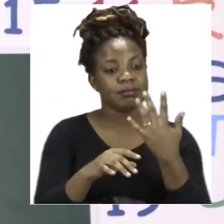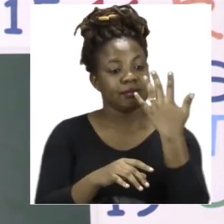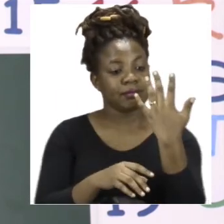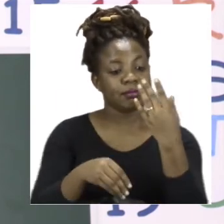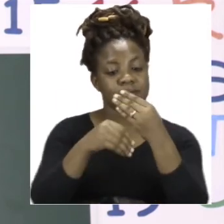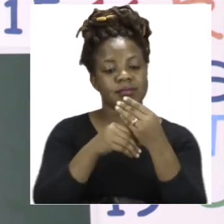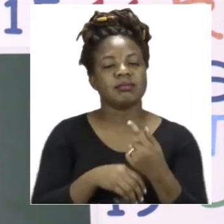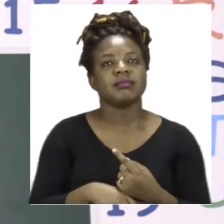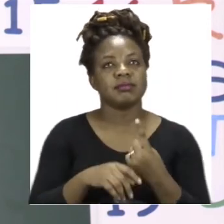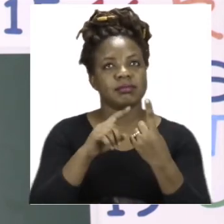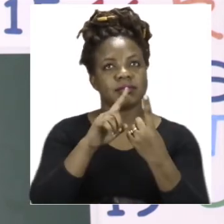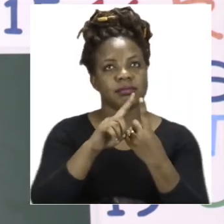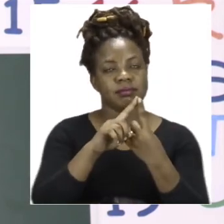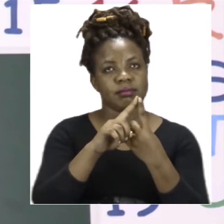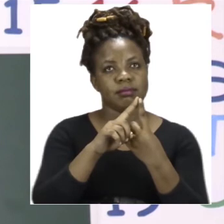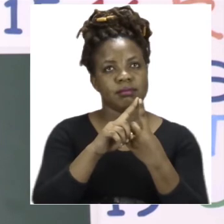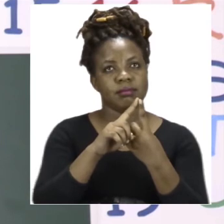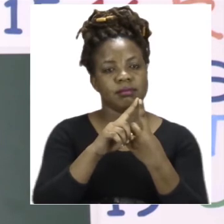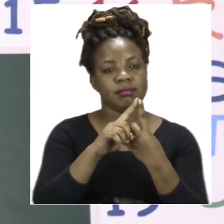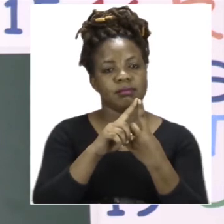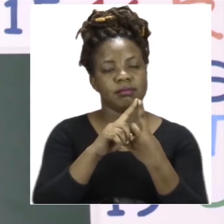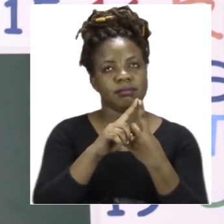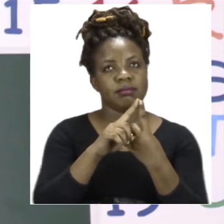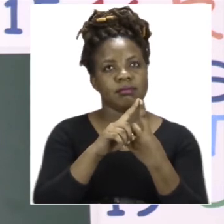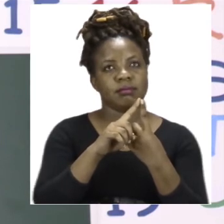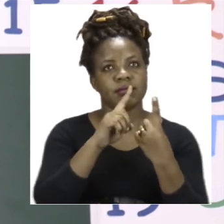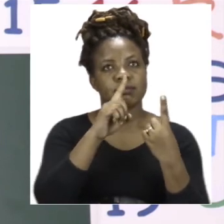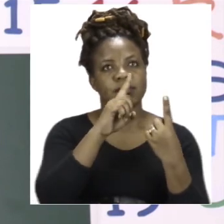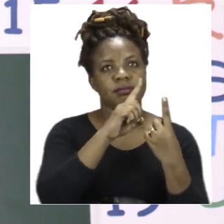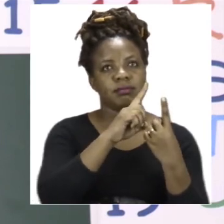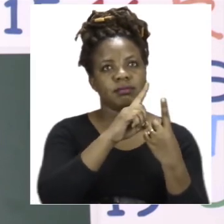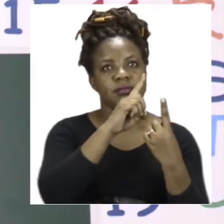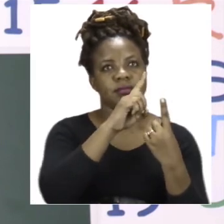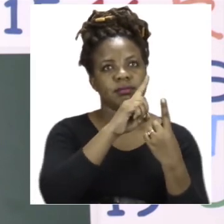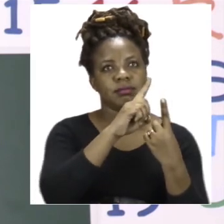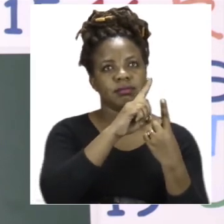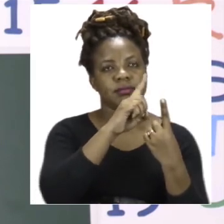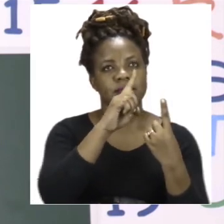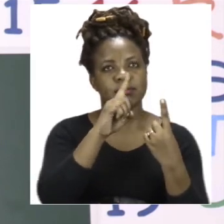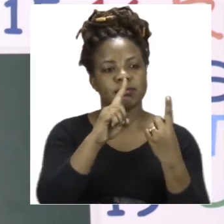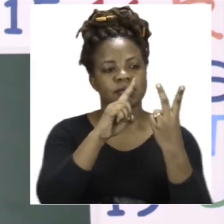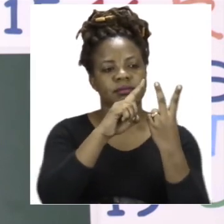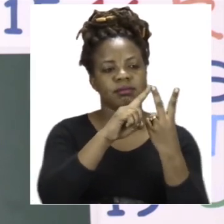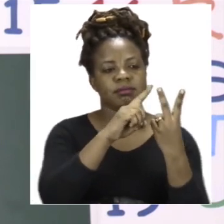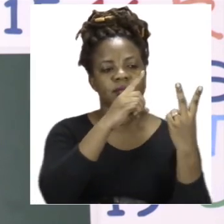use our fingers by counting on. Let's go.